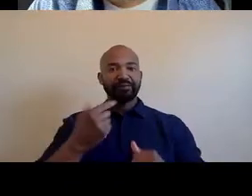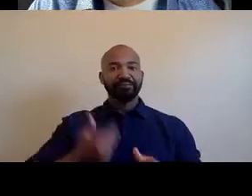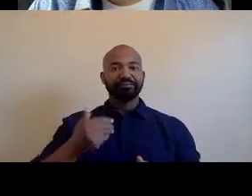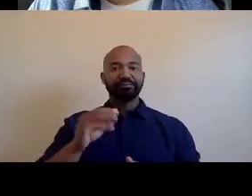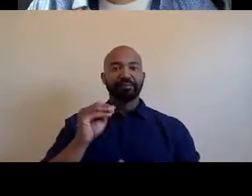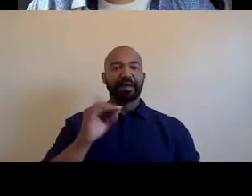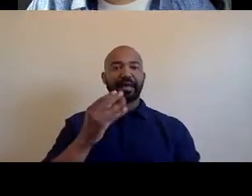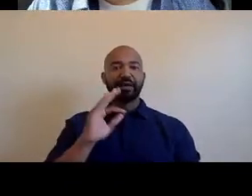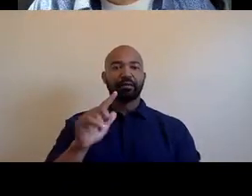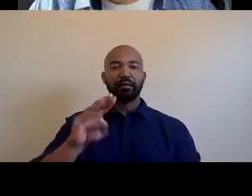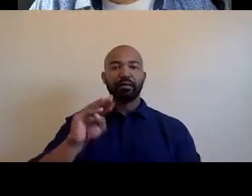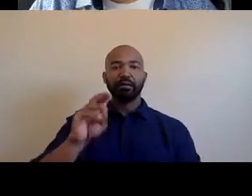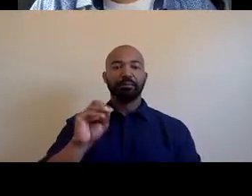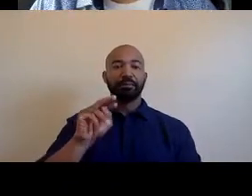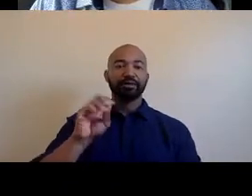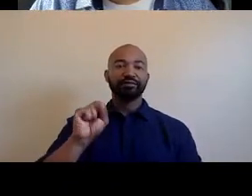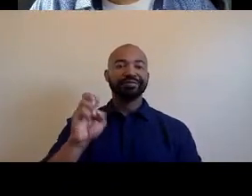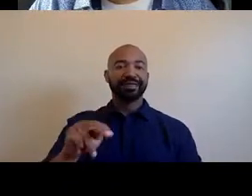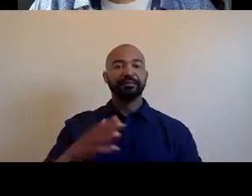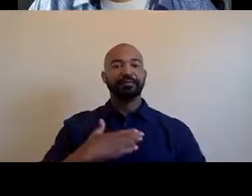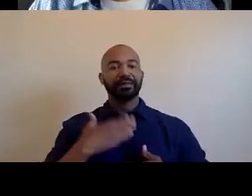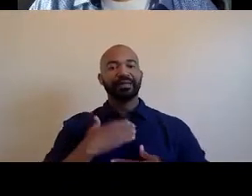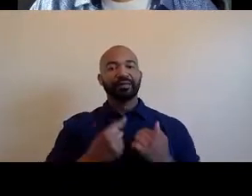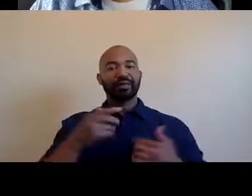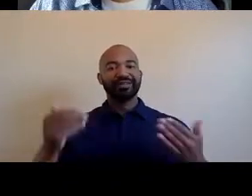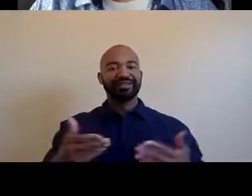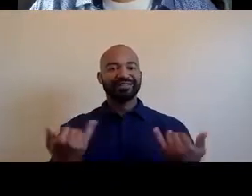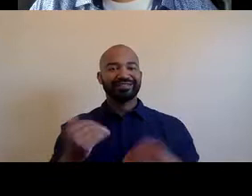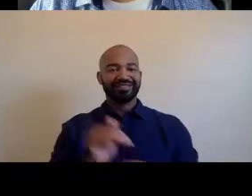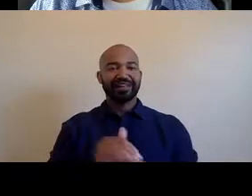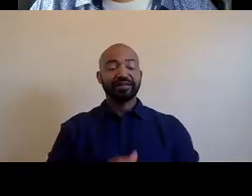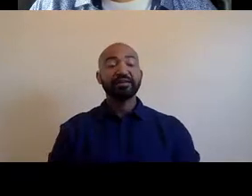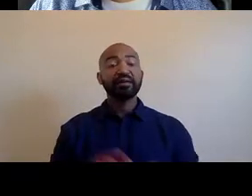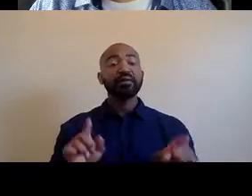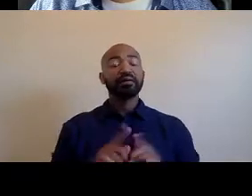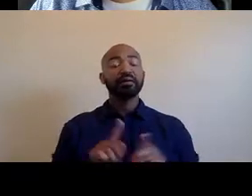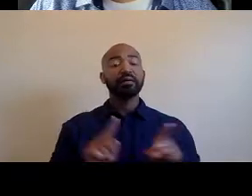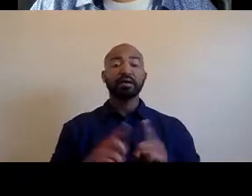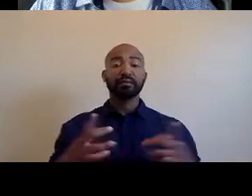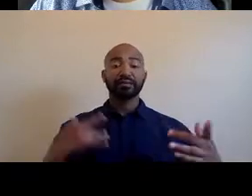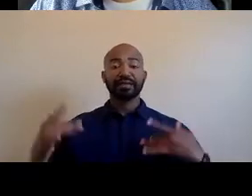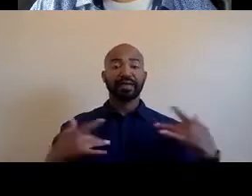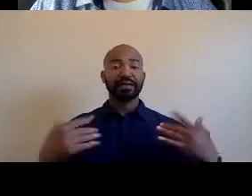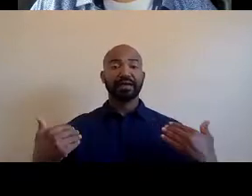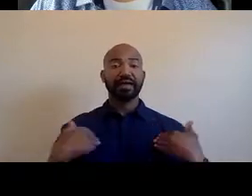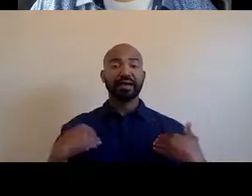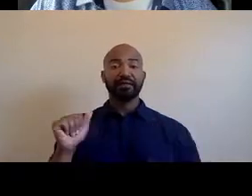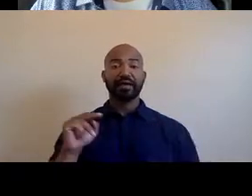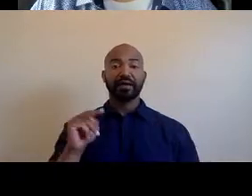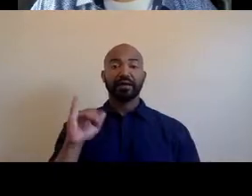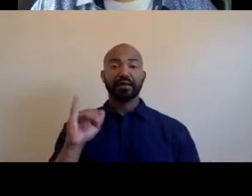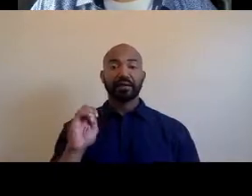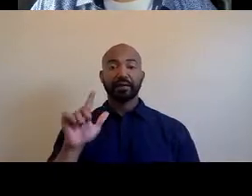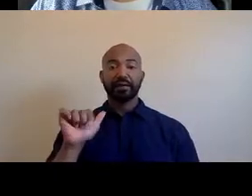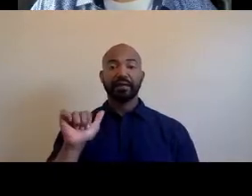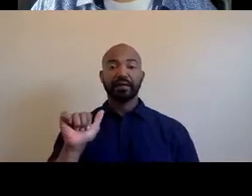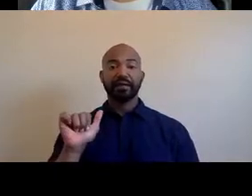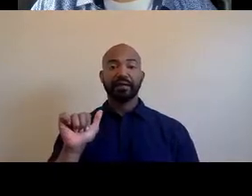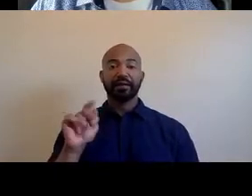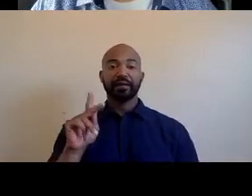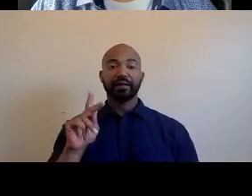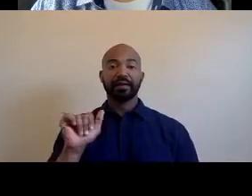happy to have everybody be here tonight. And I'm really excited to have Annie Lakatos. Is that the correct